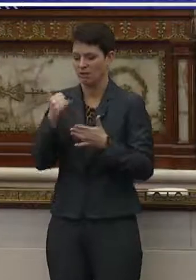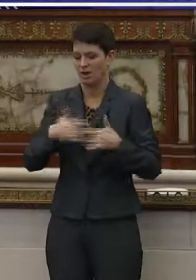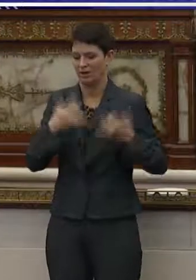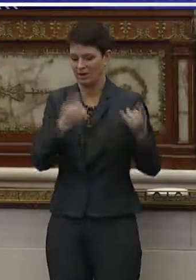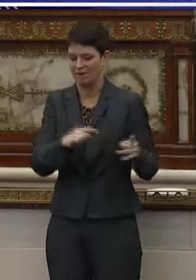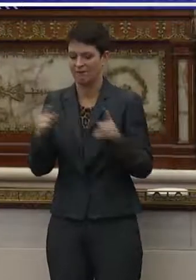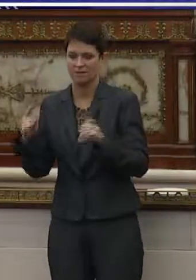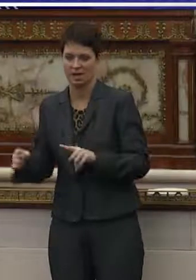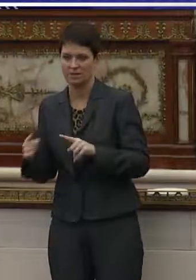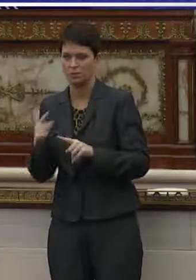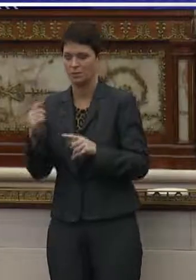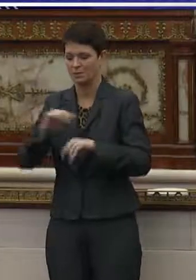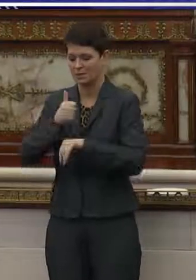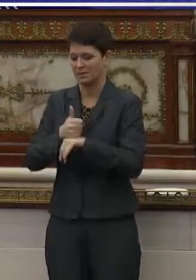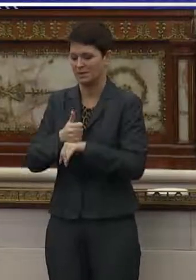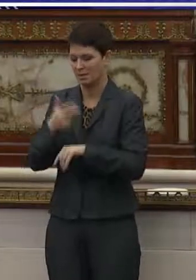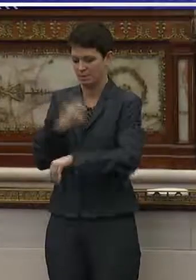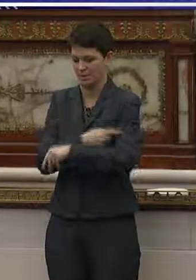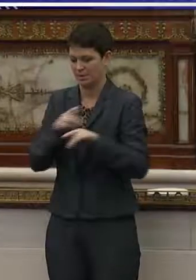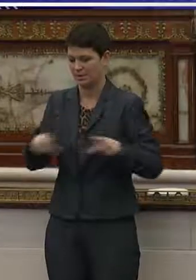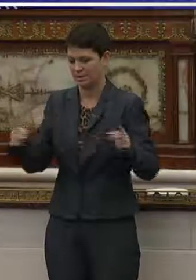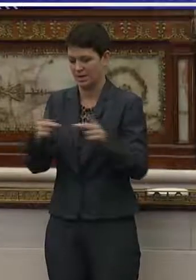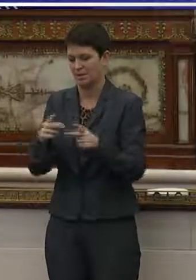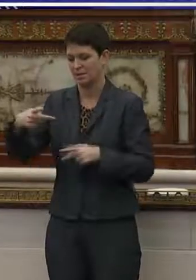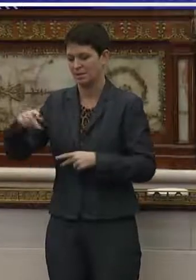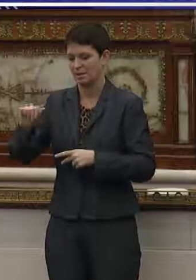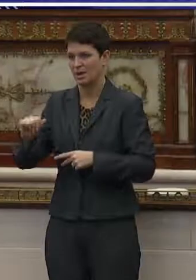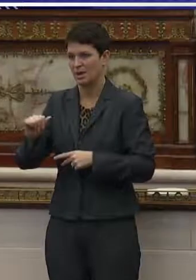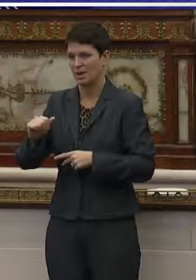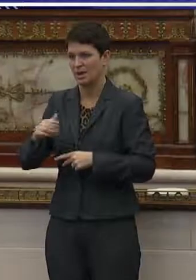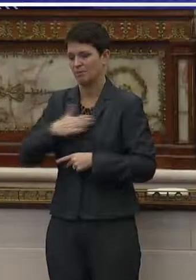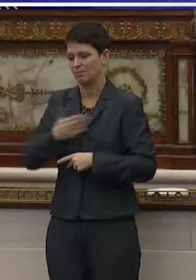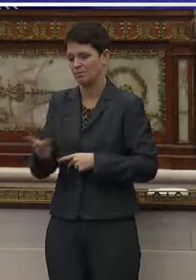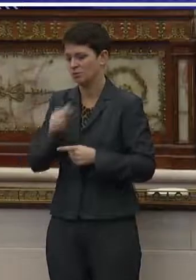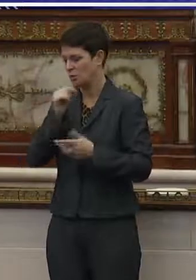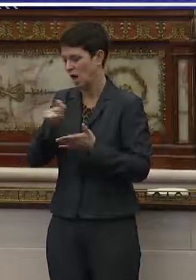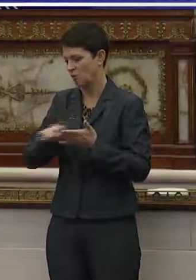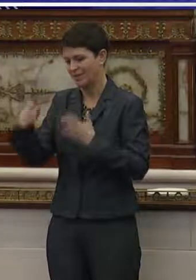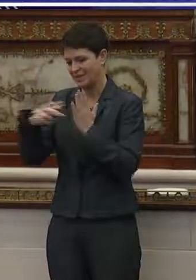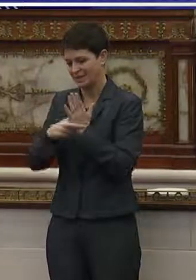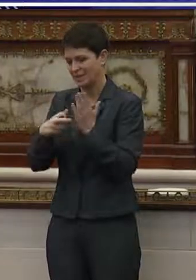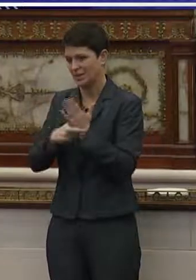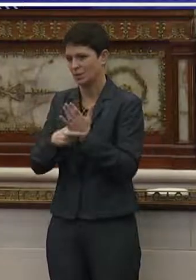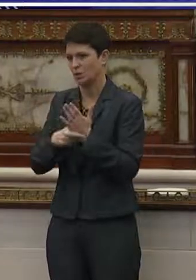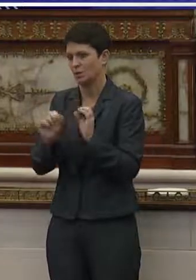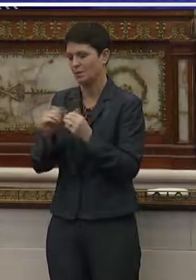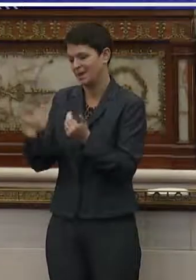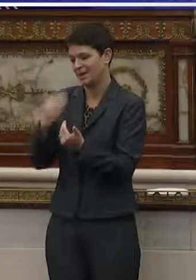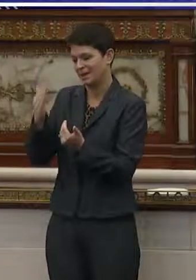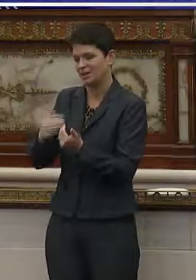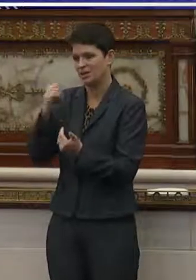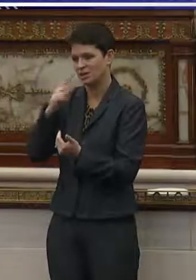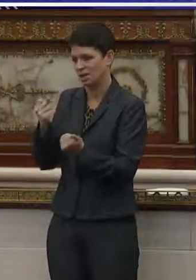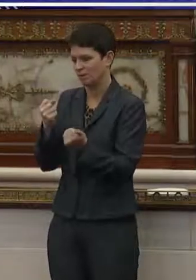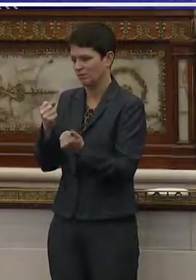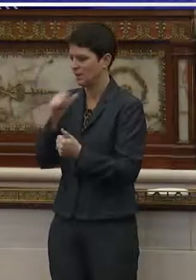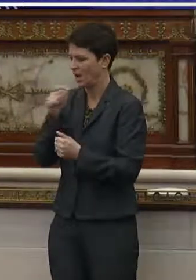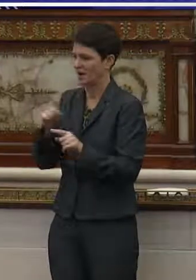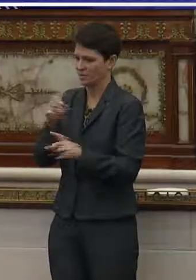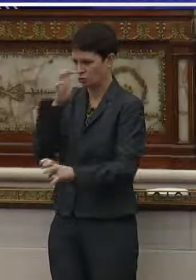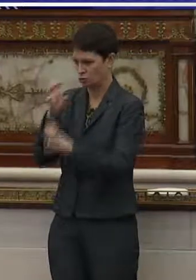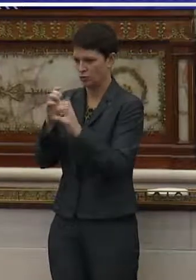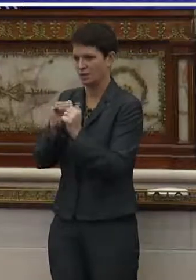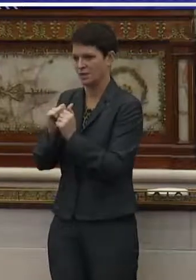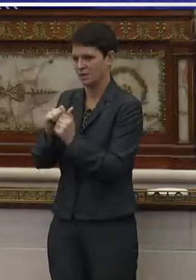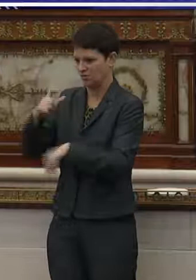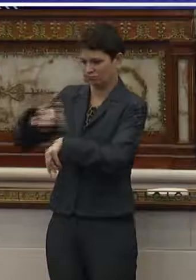events when we do those sites. So PPA has committed to a willingness of not writing tickets or easing some of their enforcement as we could get them